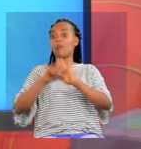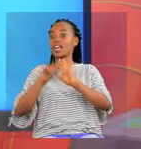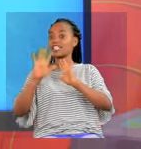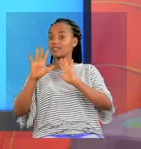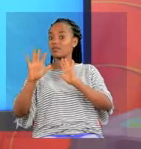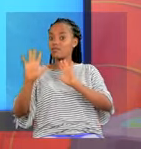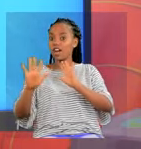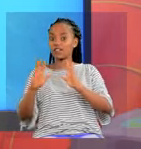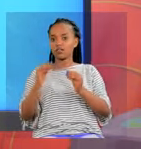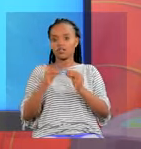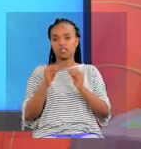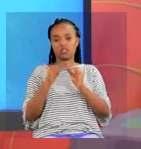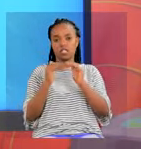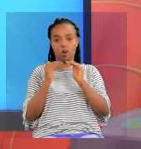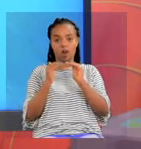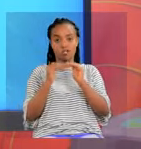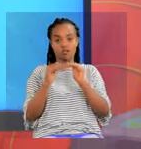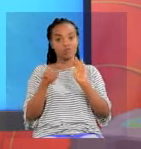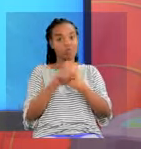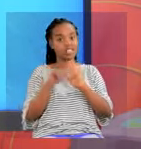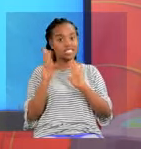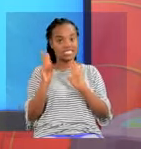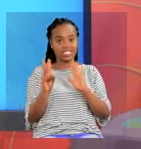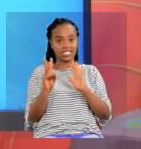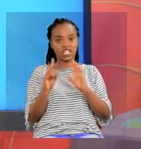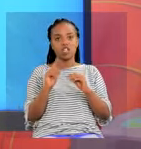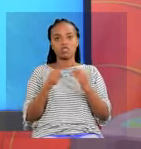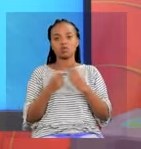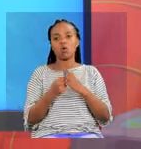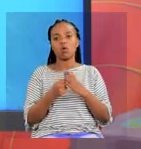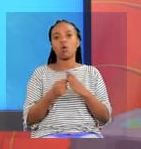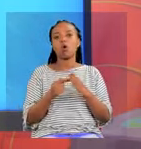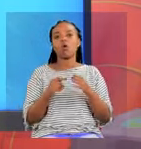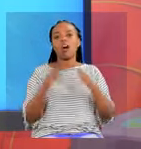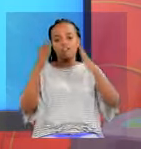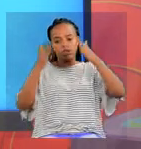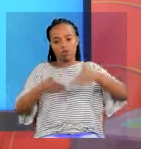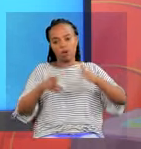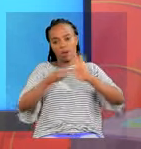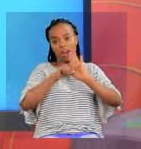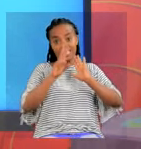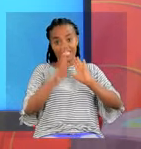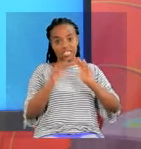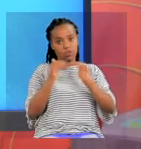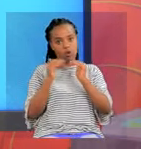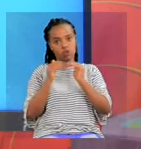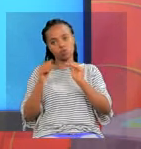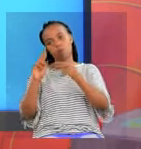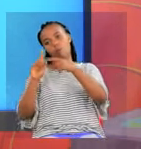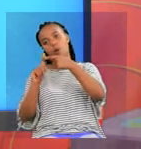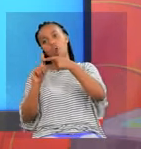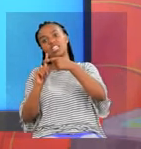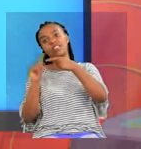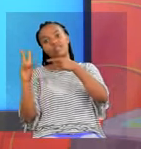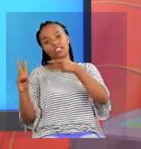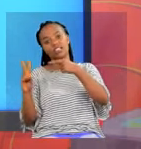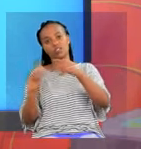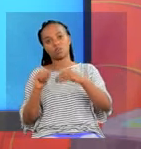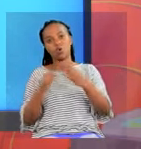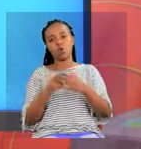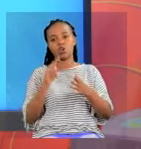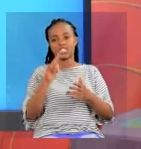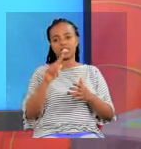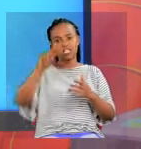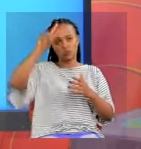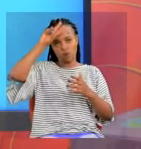minus 6, it is positive 6, divided by the square root of 3 squared plus 4 squared. 3